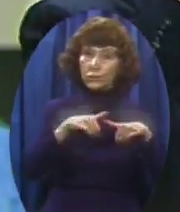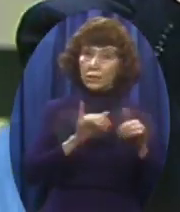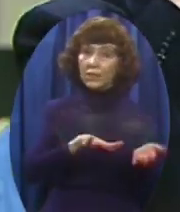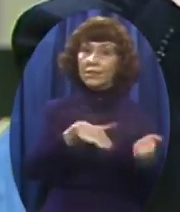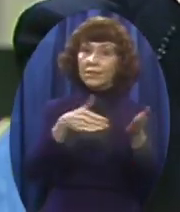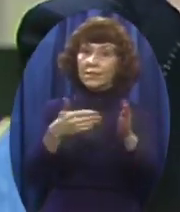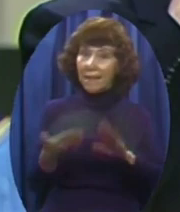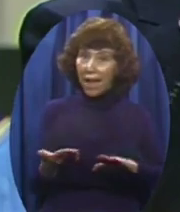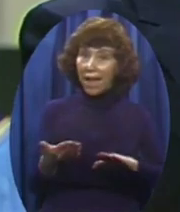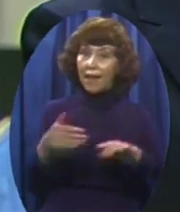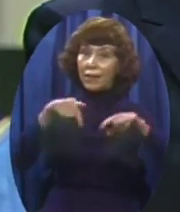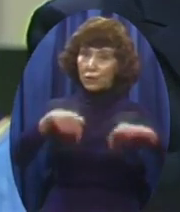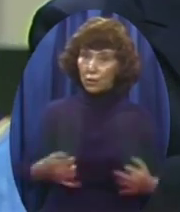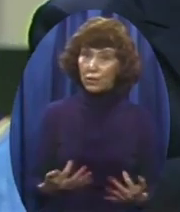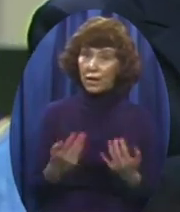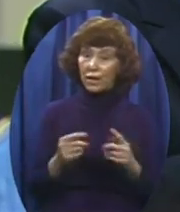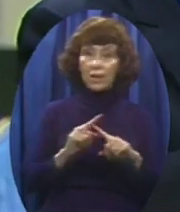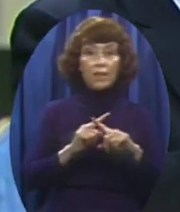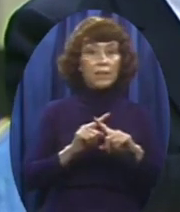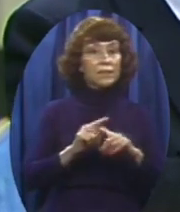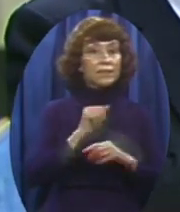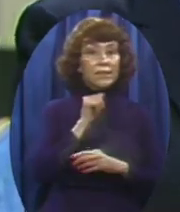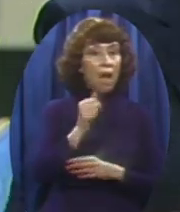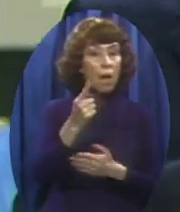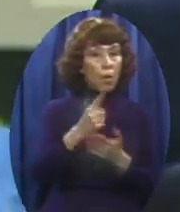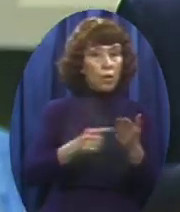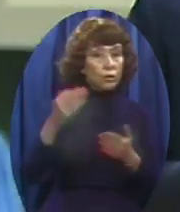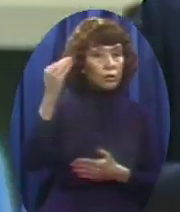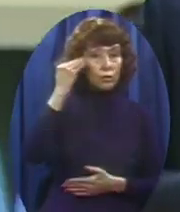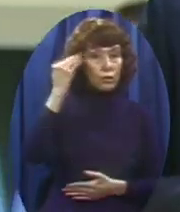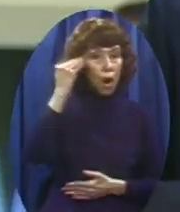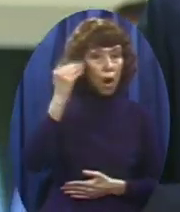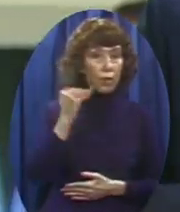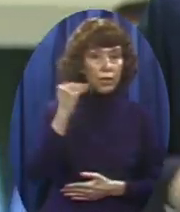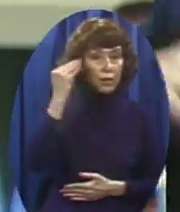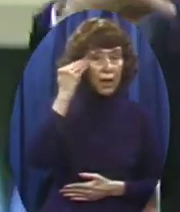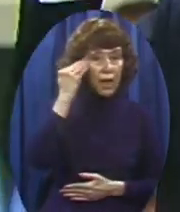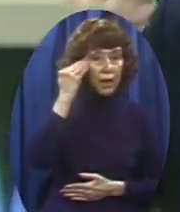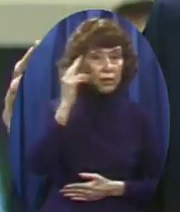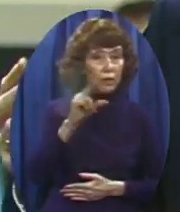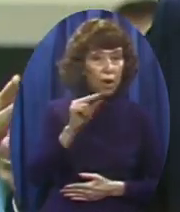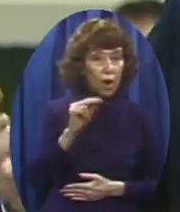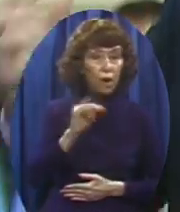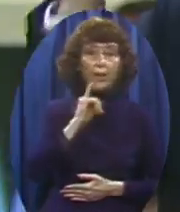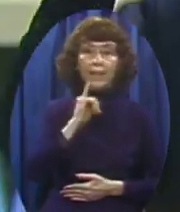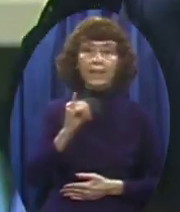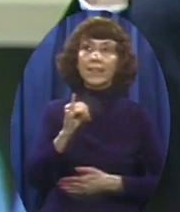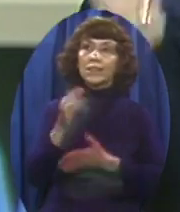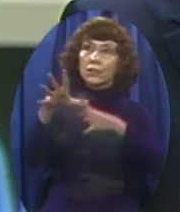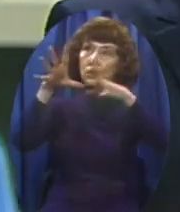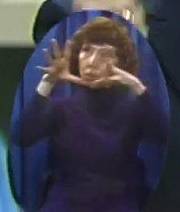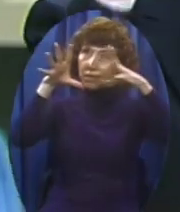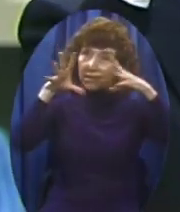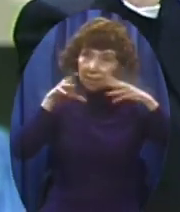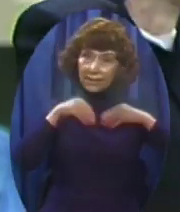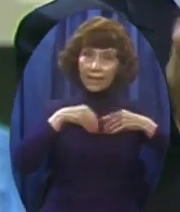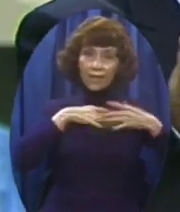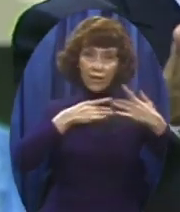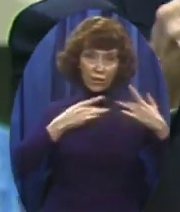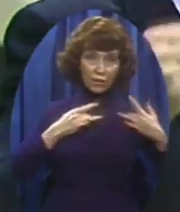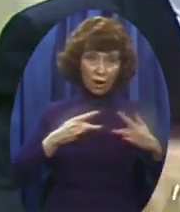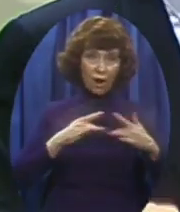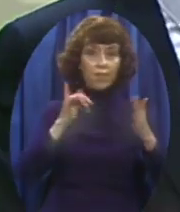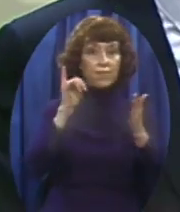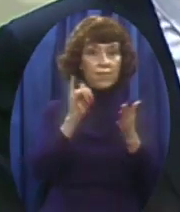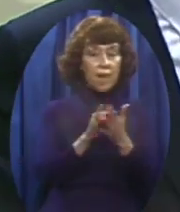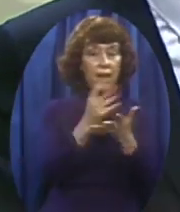your intellect, but what you have received by revelation in your heart of hearts, your human spirit, that saves, that